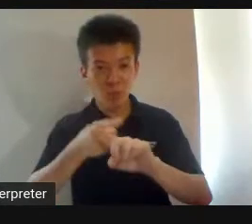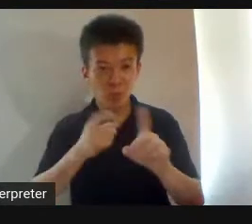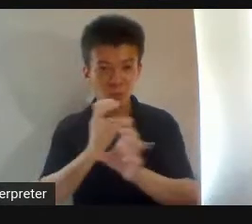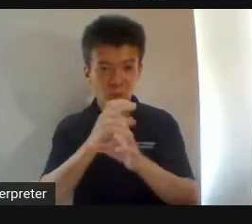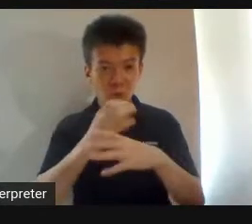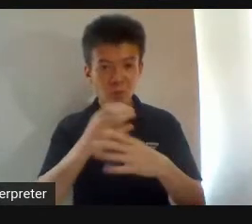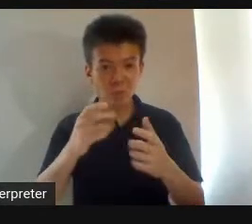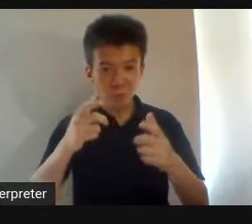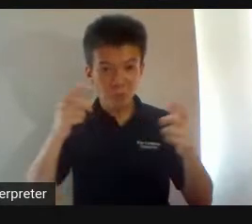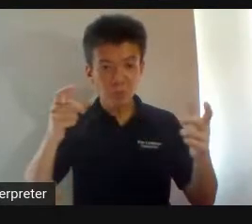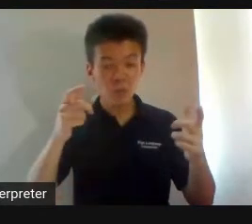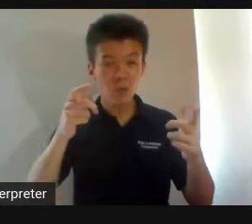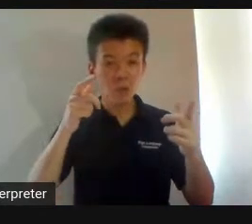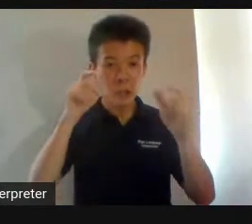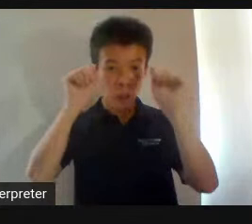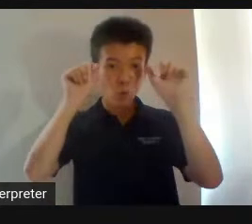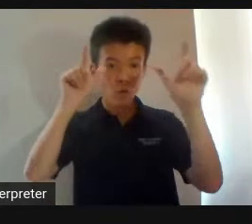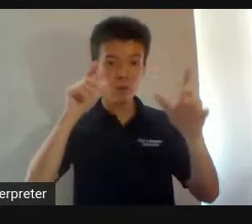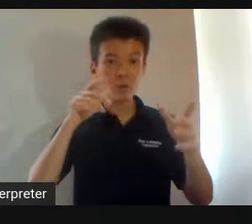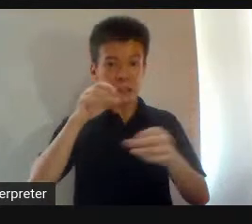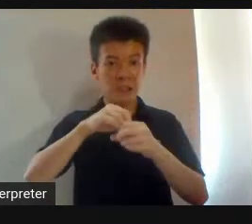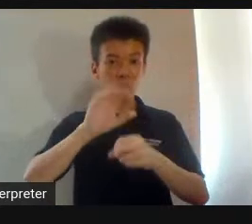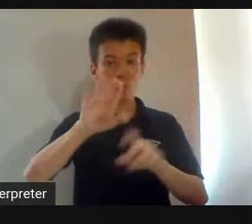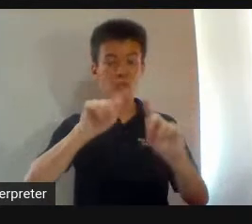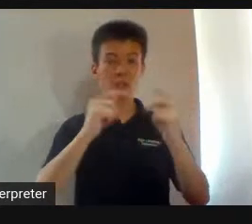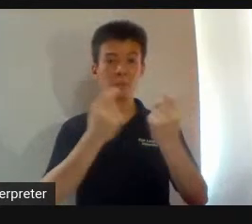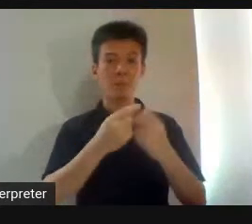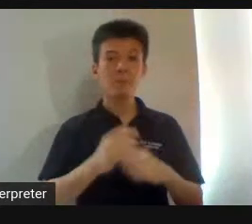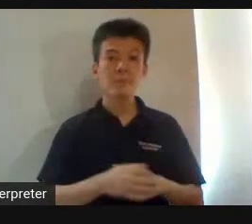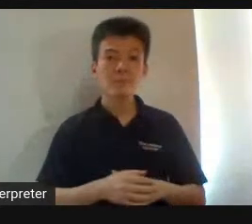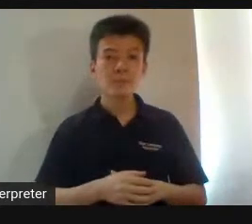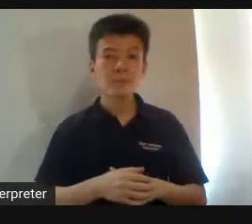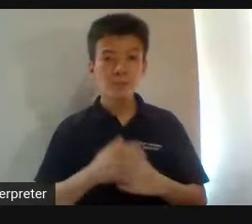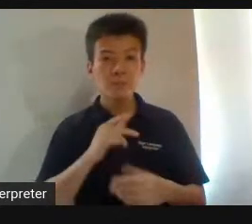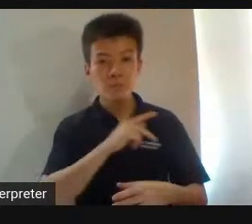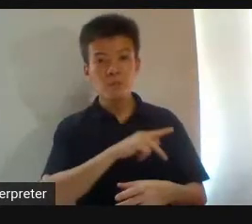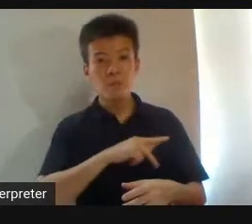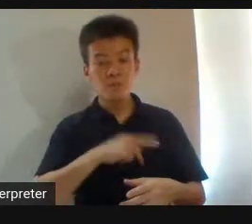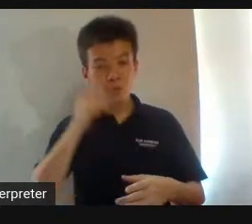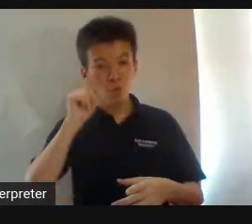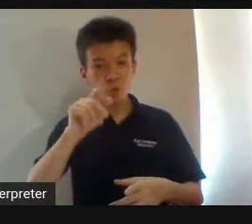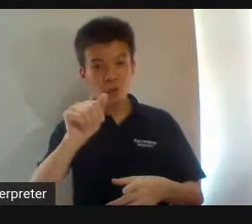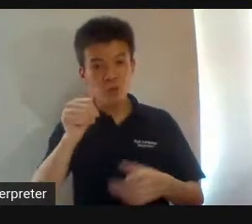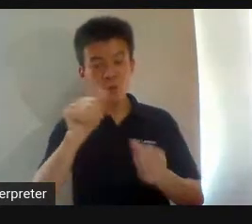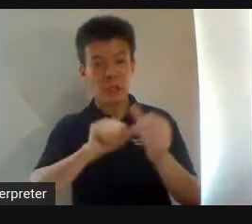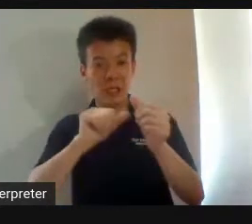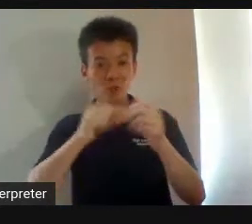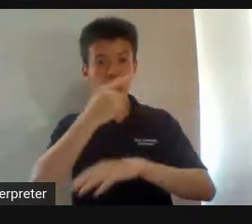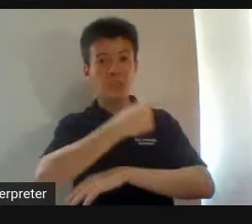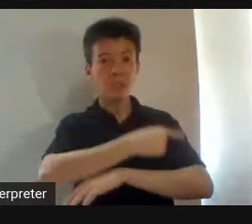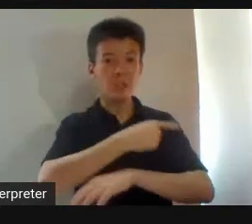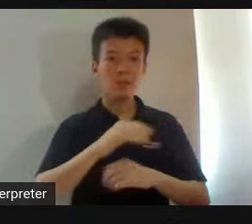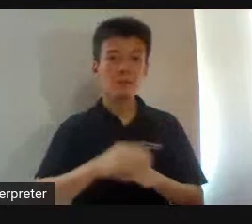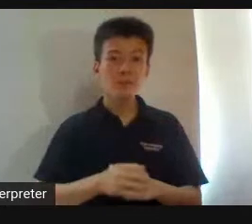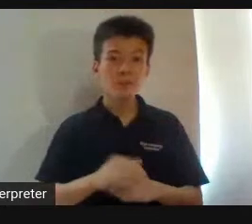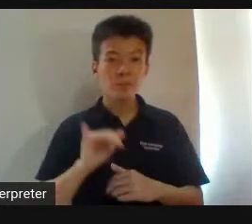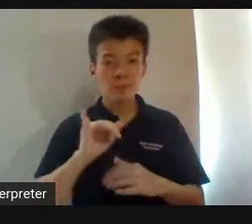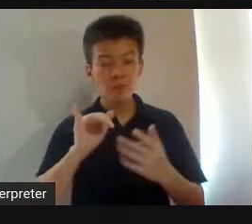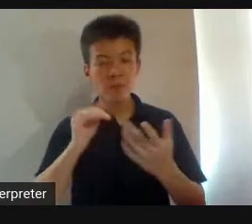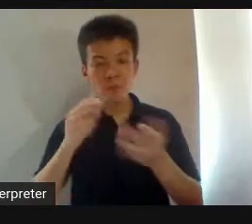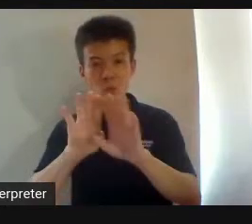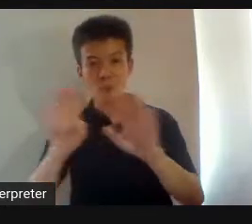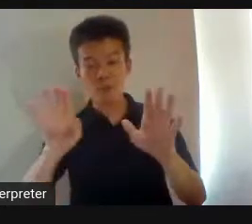creating a bigger awareness inside your teams, personally for yourself in your day-to-day, in terms of opening